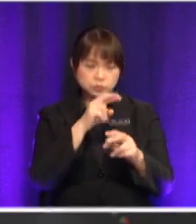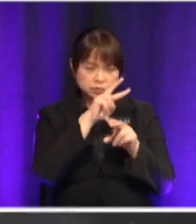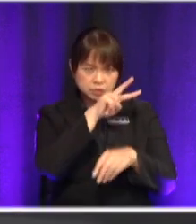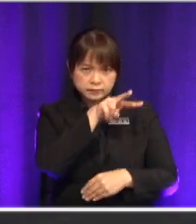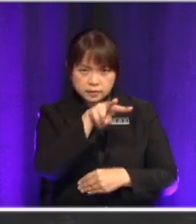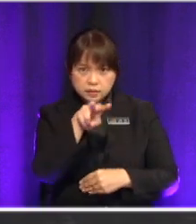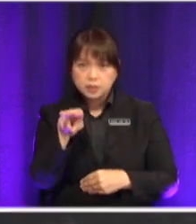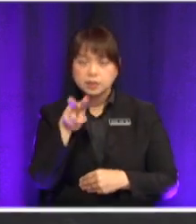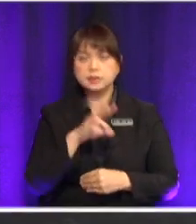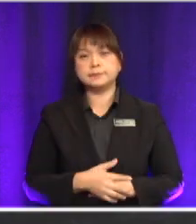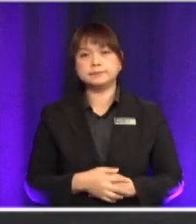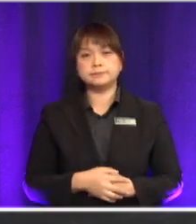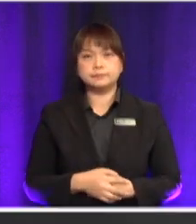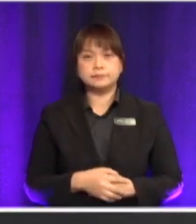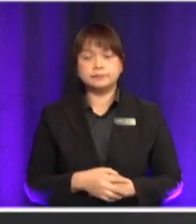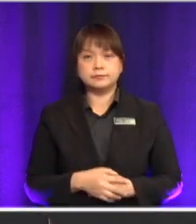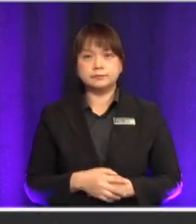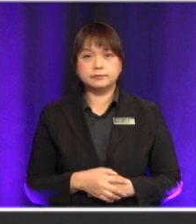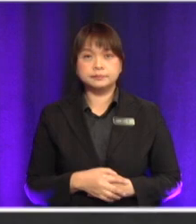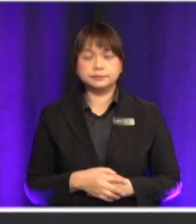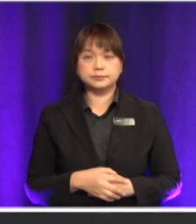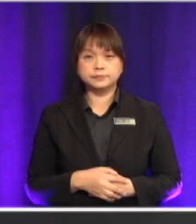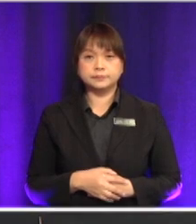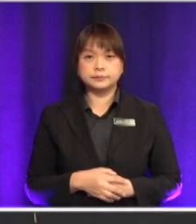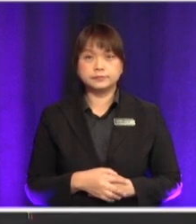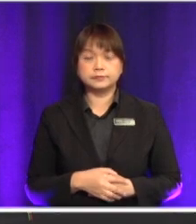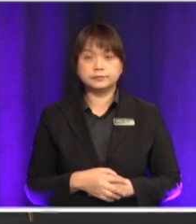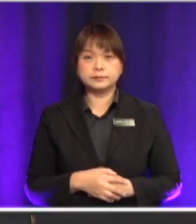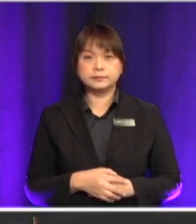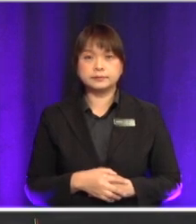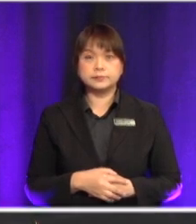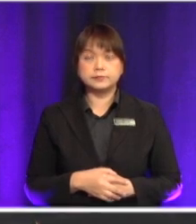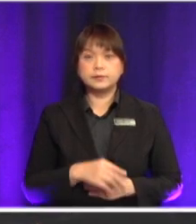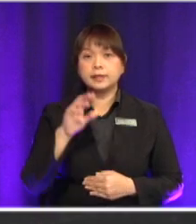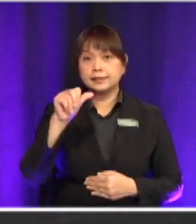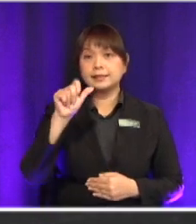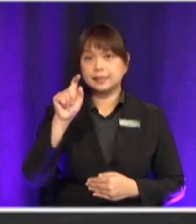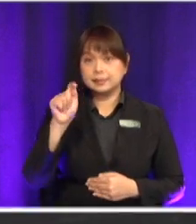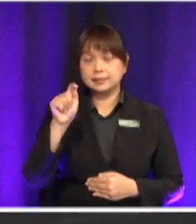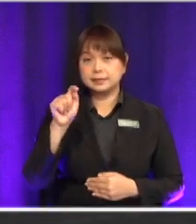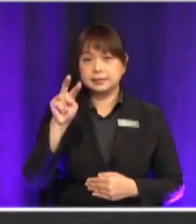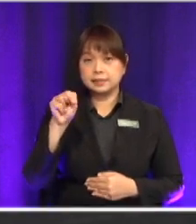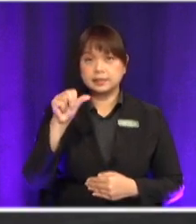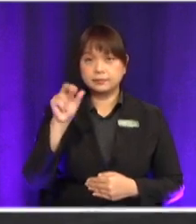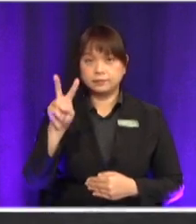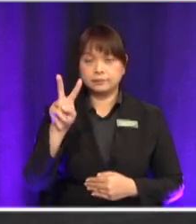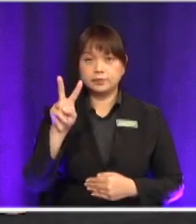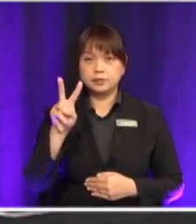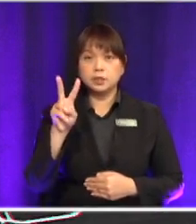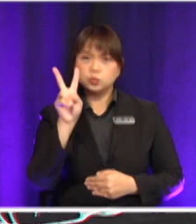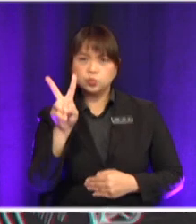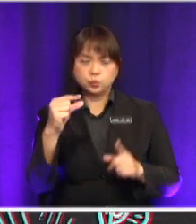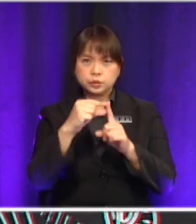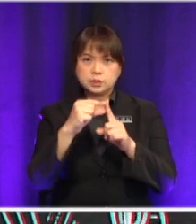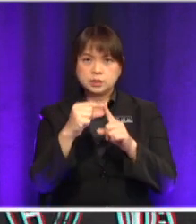satellite and navigation. They've combined those 2 words to become a sat nav, which is a proper word. You can find it in the dictionary. So why